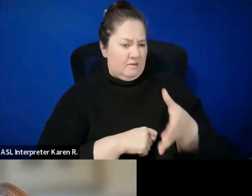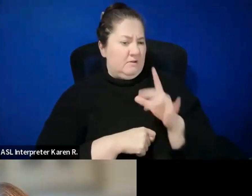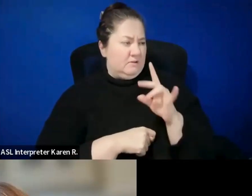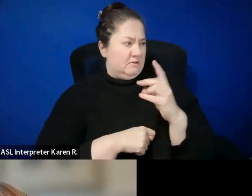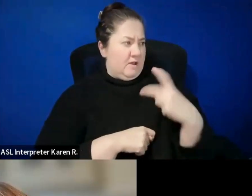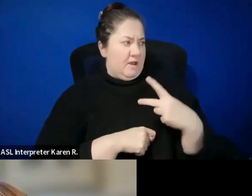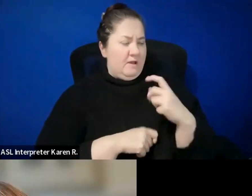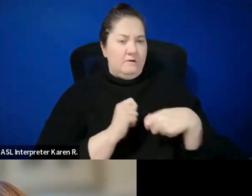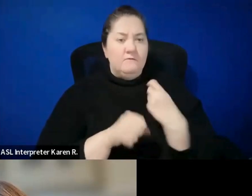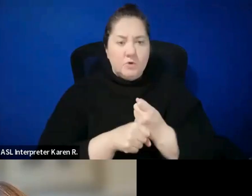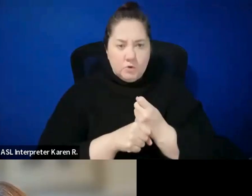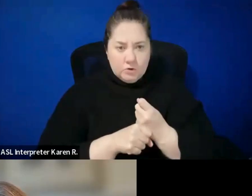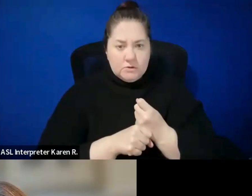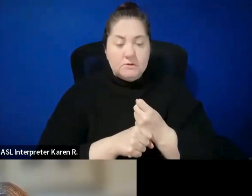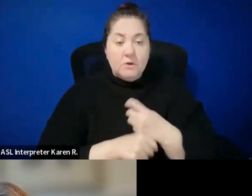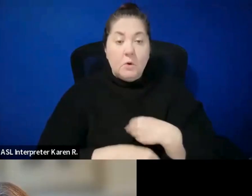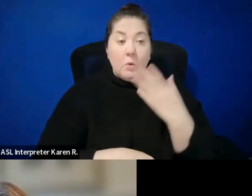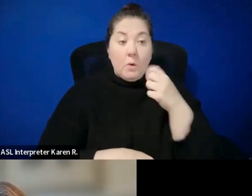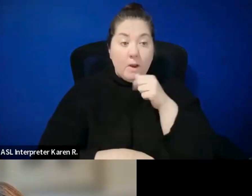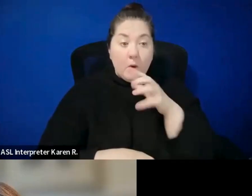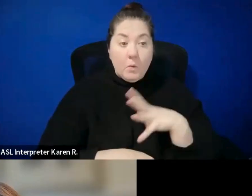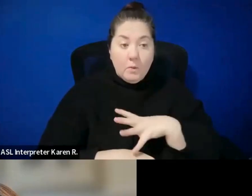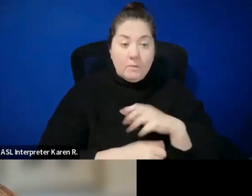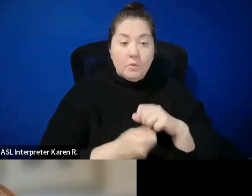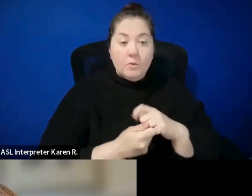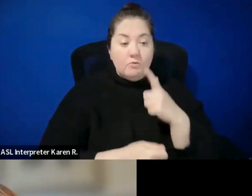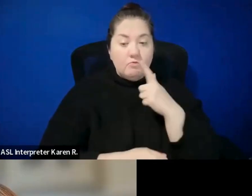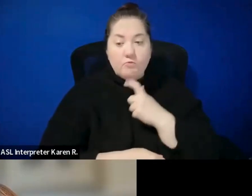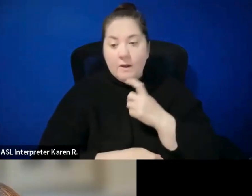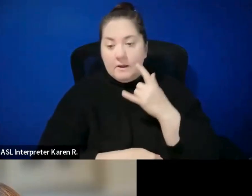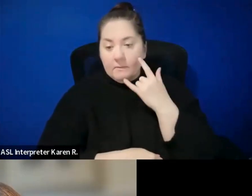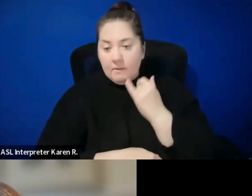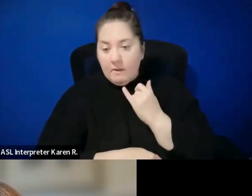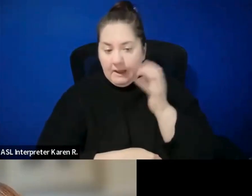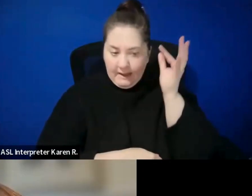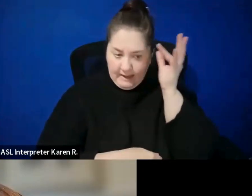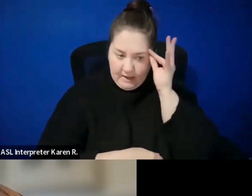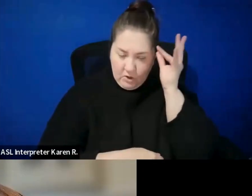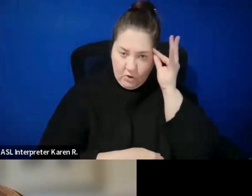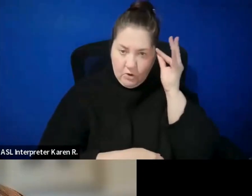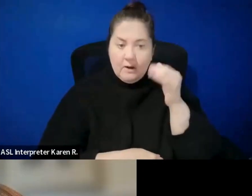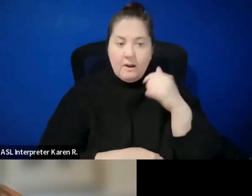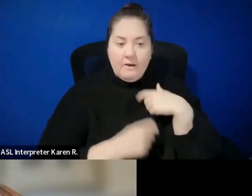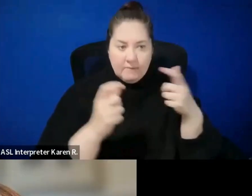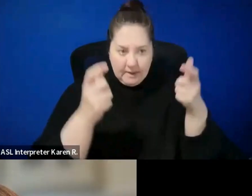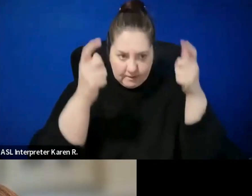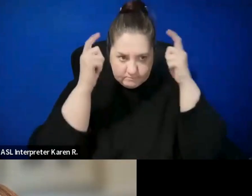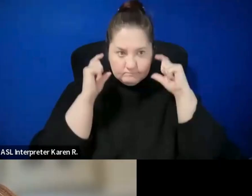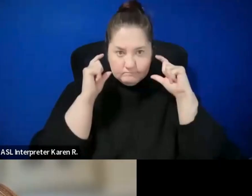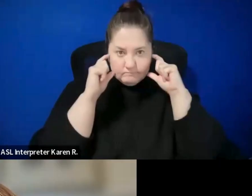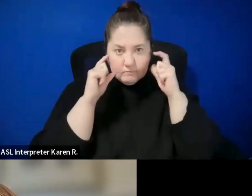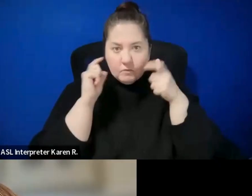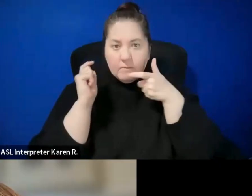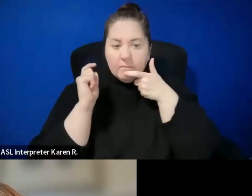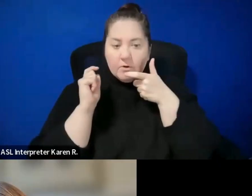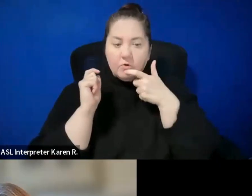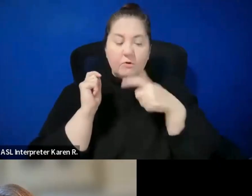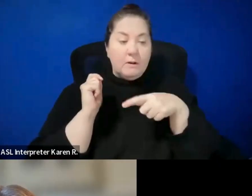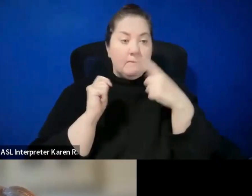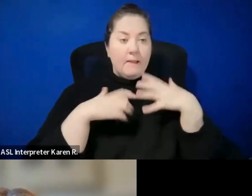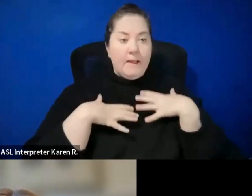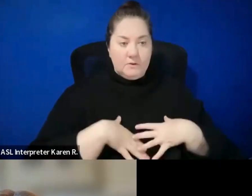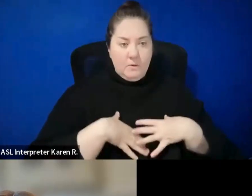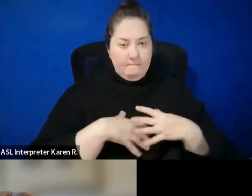And I'm a white woman with reddish blonde hair, wearing a headset with microphone and black top